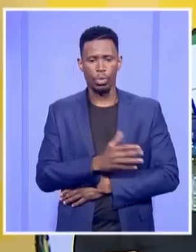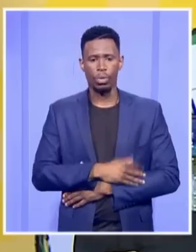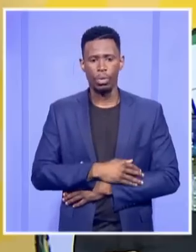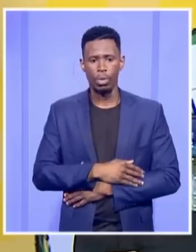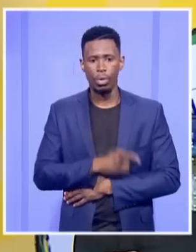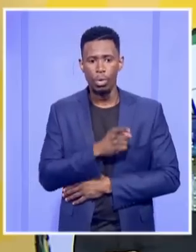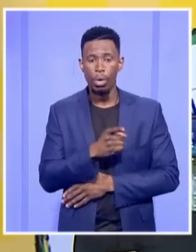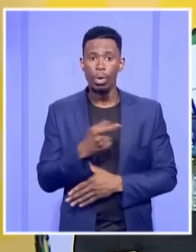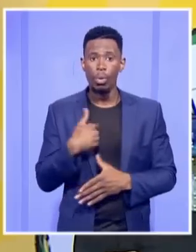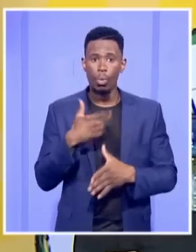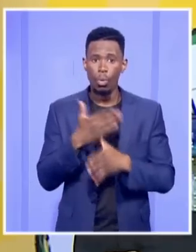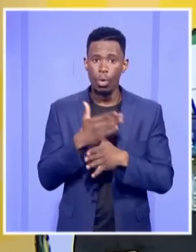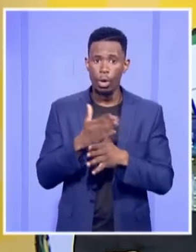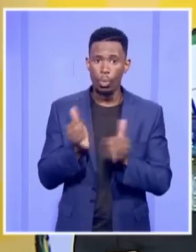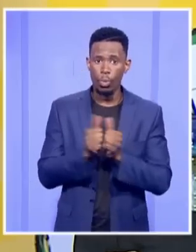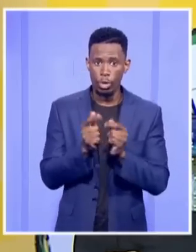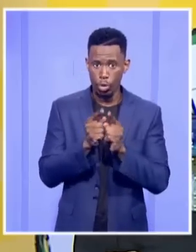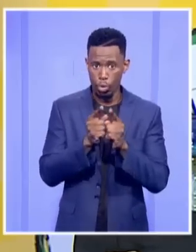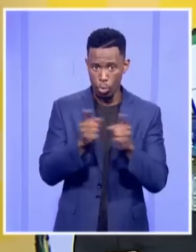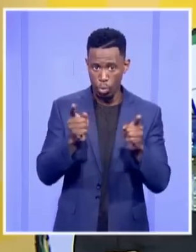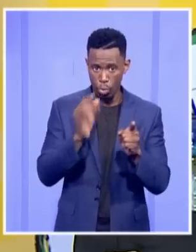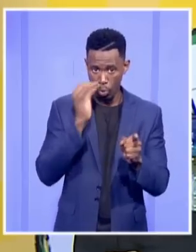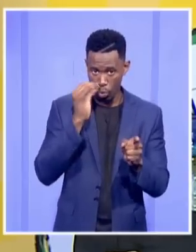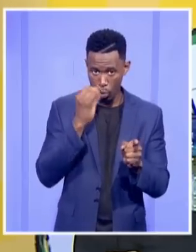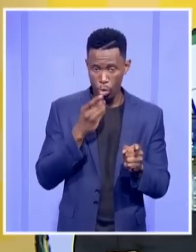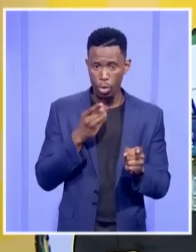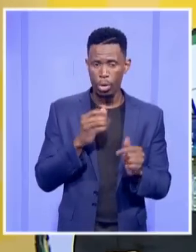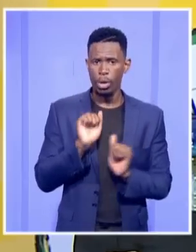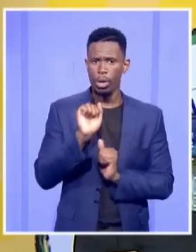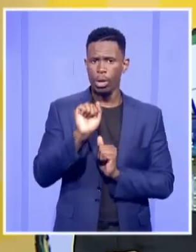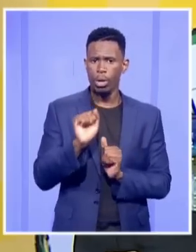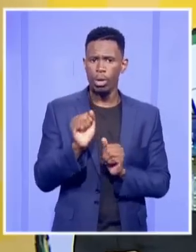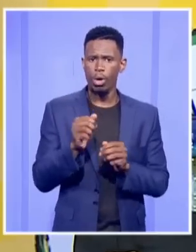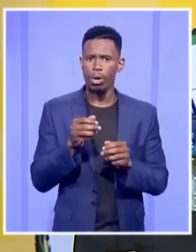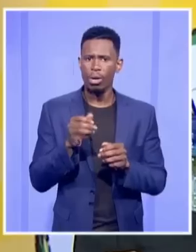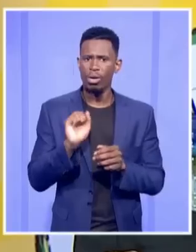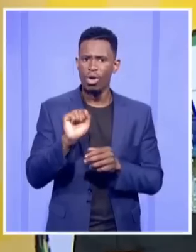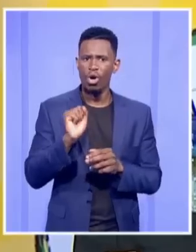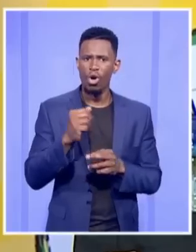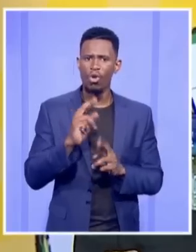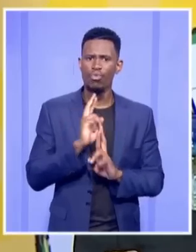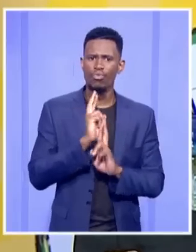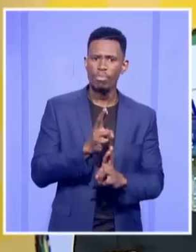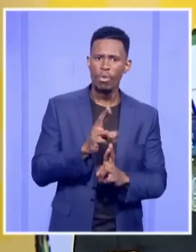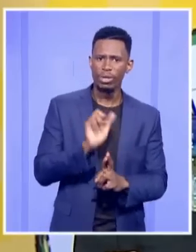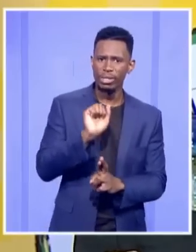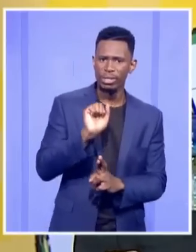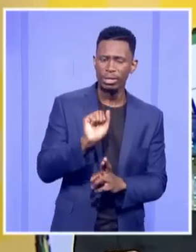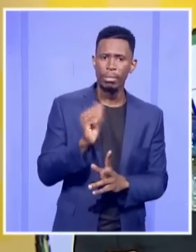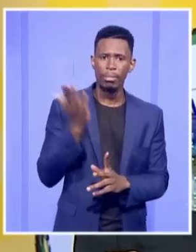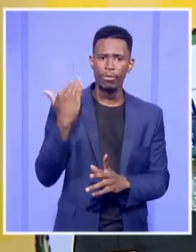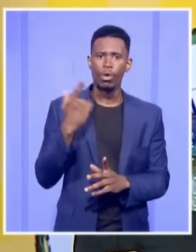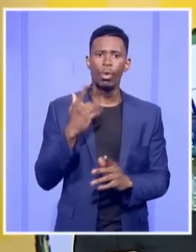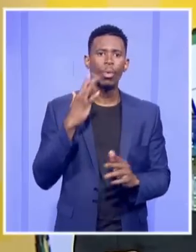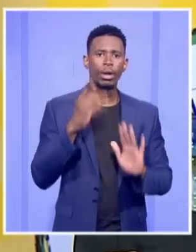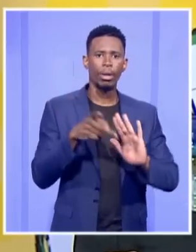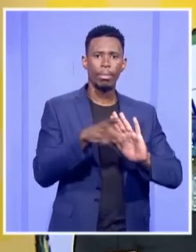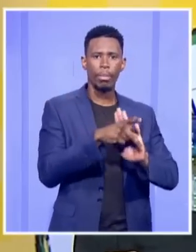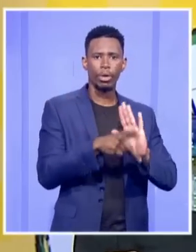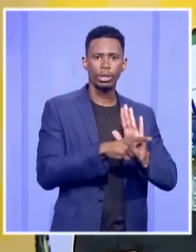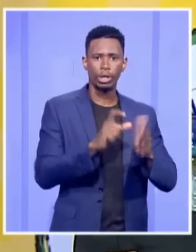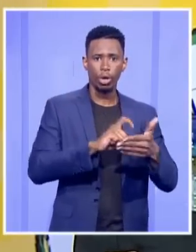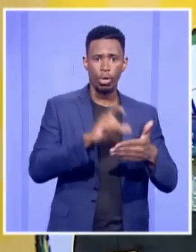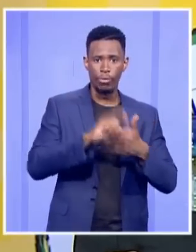the media and your constructive reports during the policy conference, we are looking forward to the